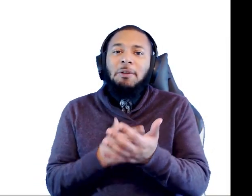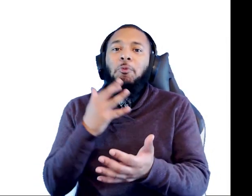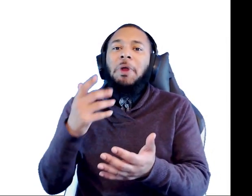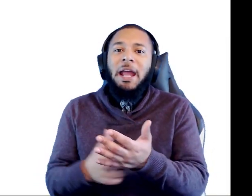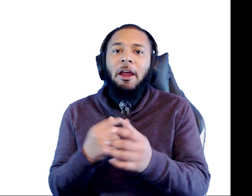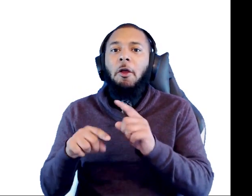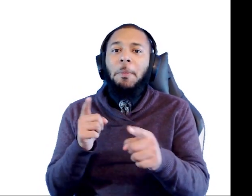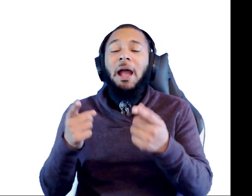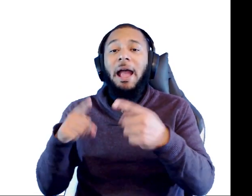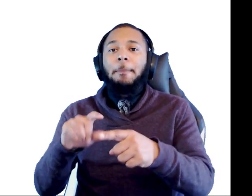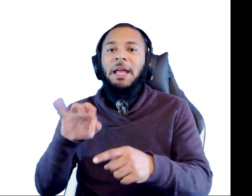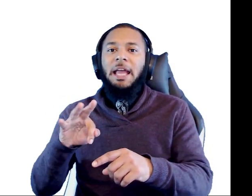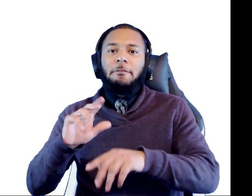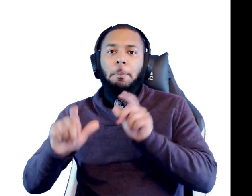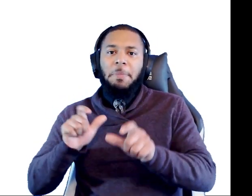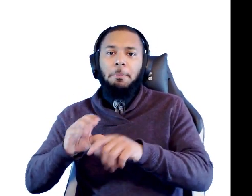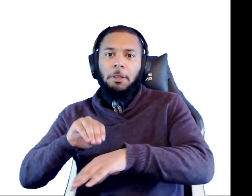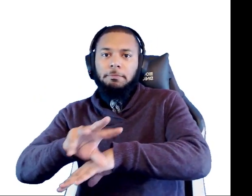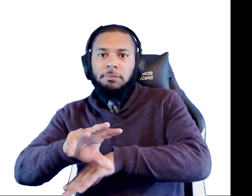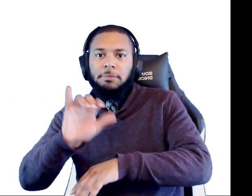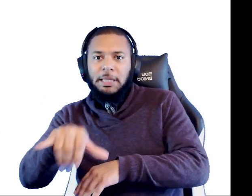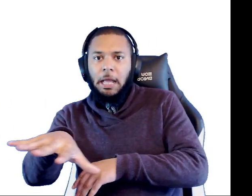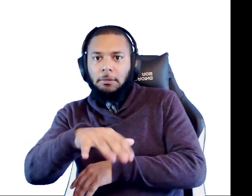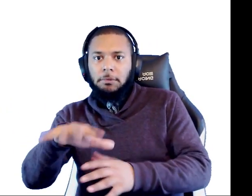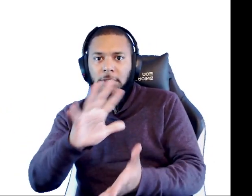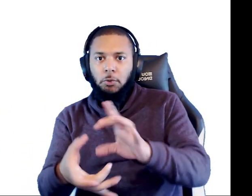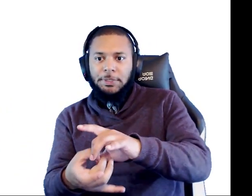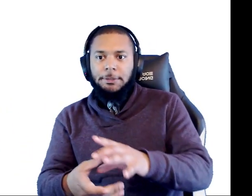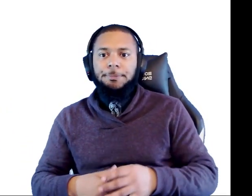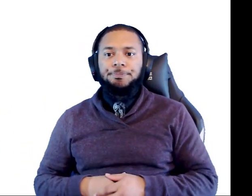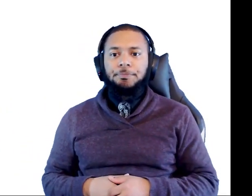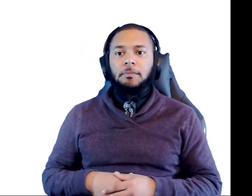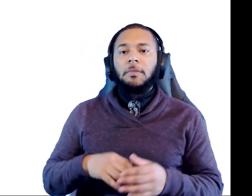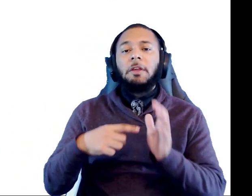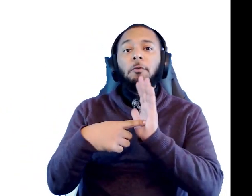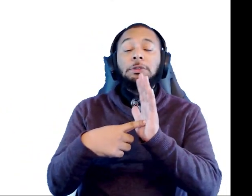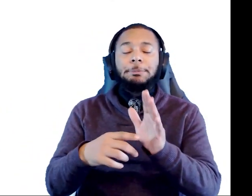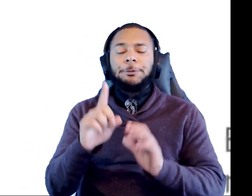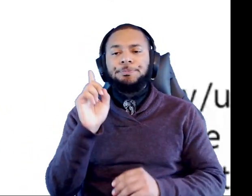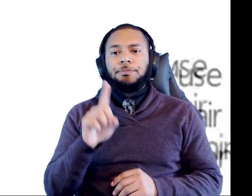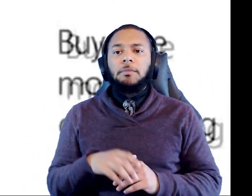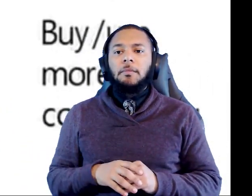In this example, positive feedback loop, as climate warms,